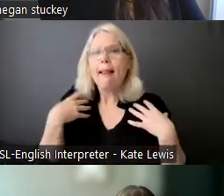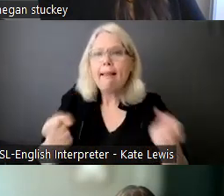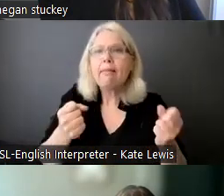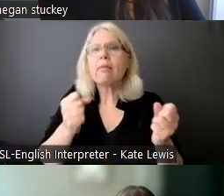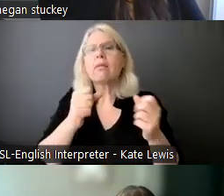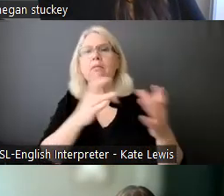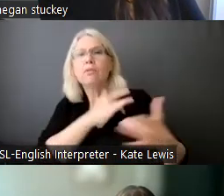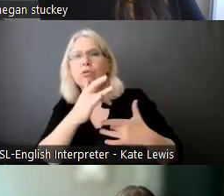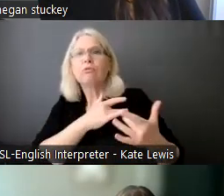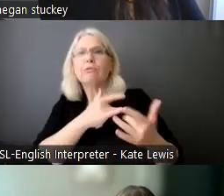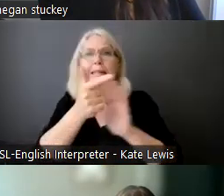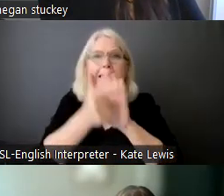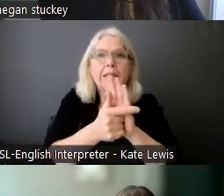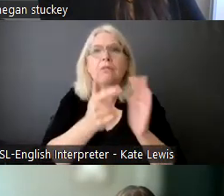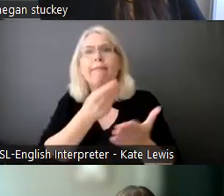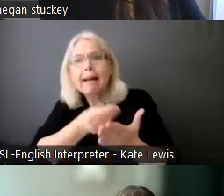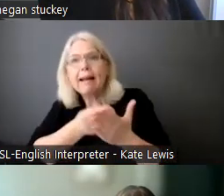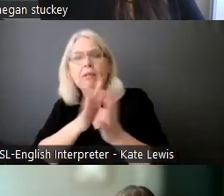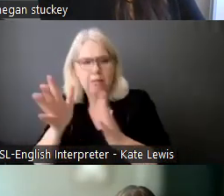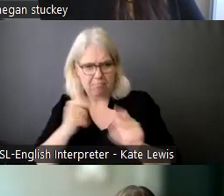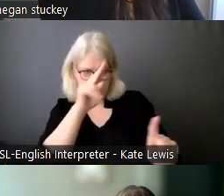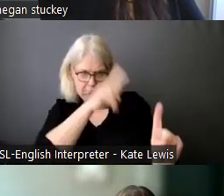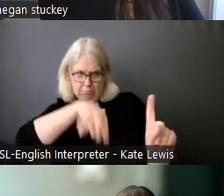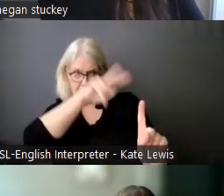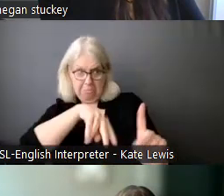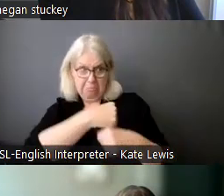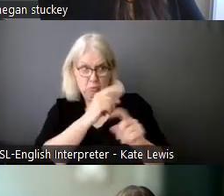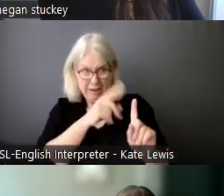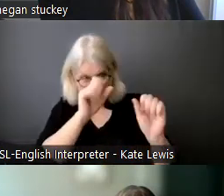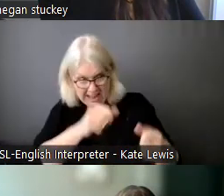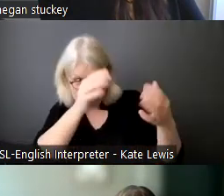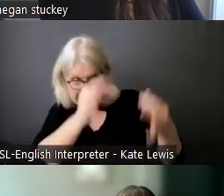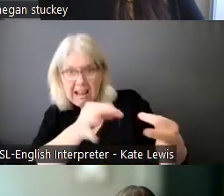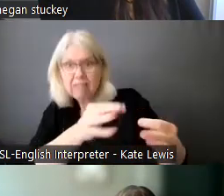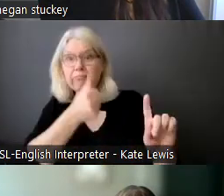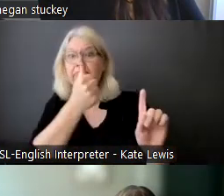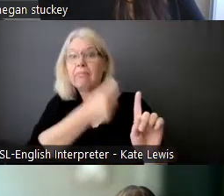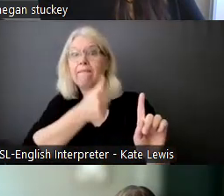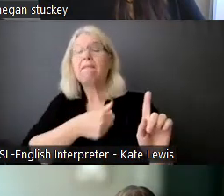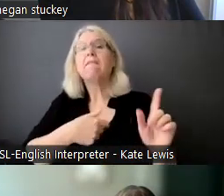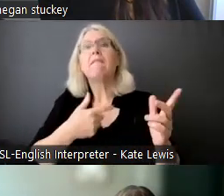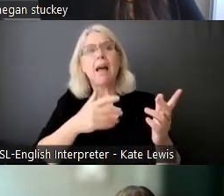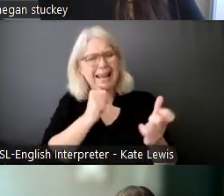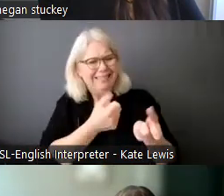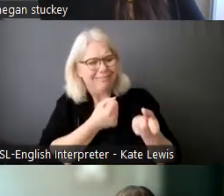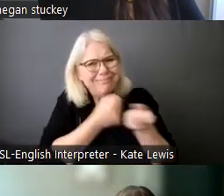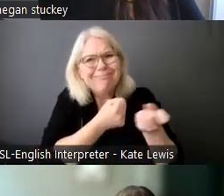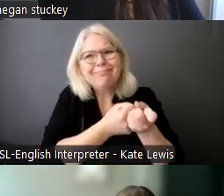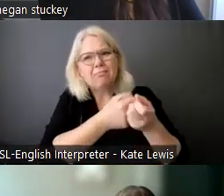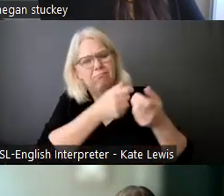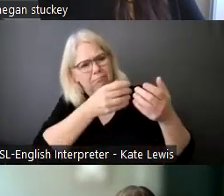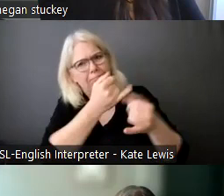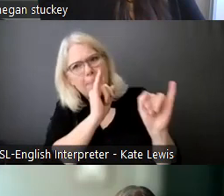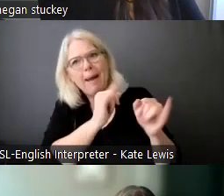them to make an informed decision and to reasons and problem solve how to manage their affairs. She is